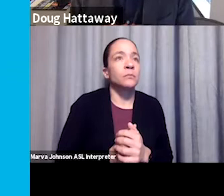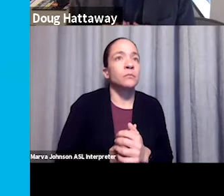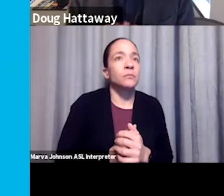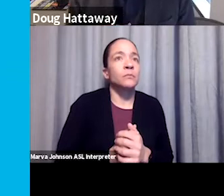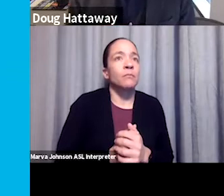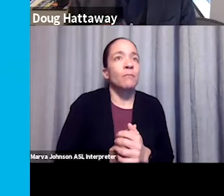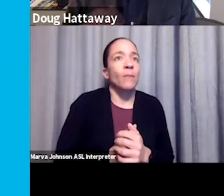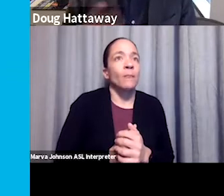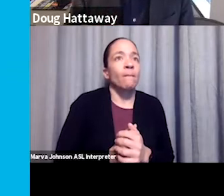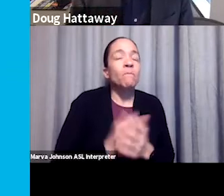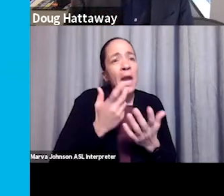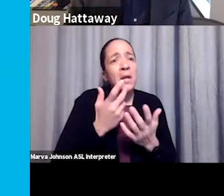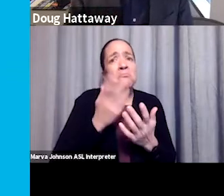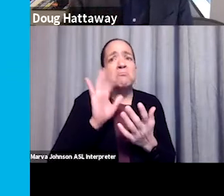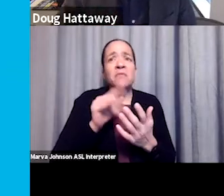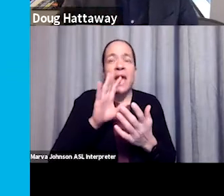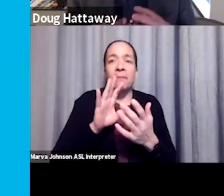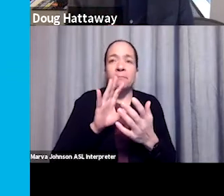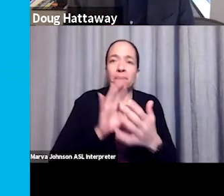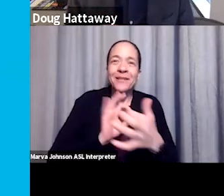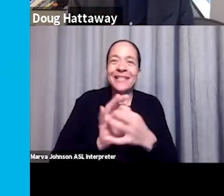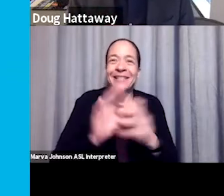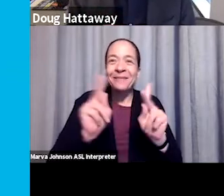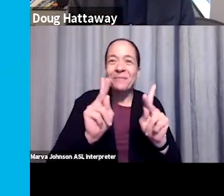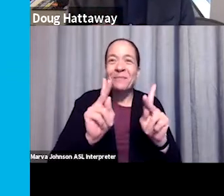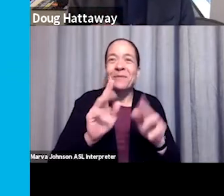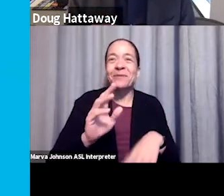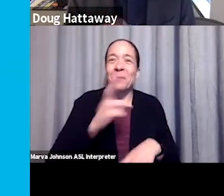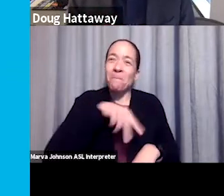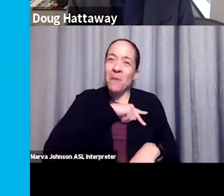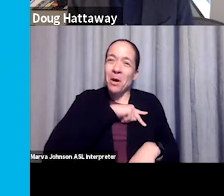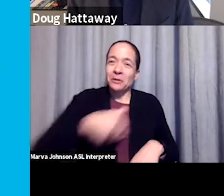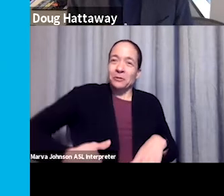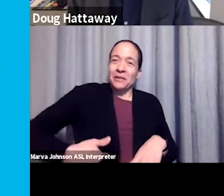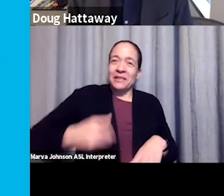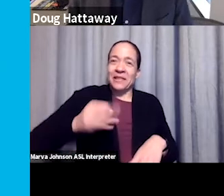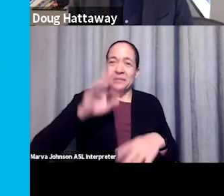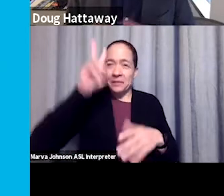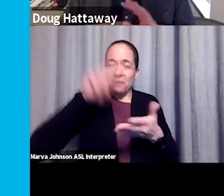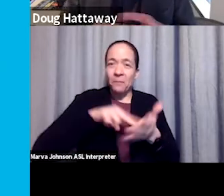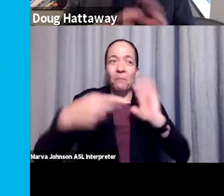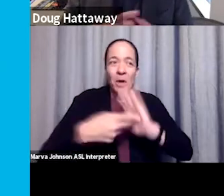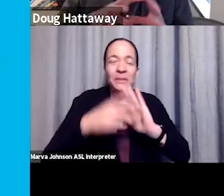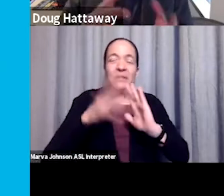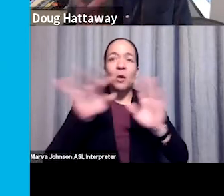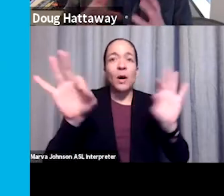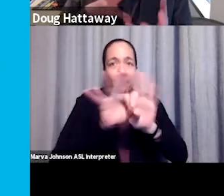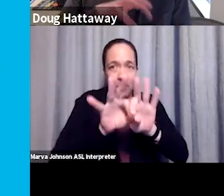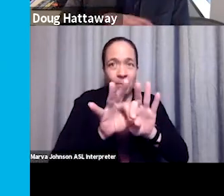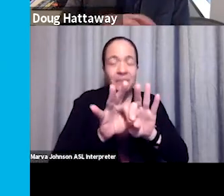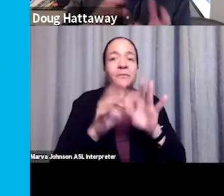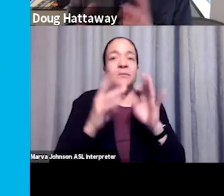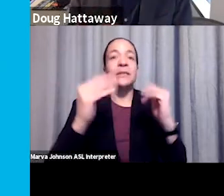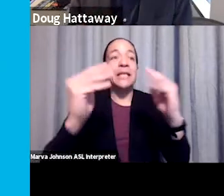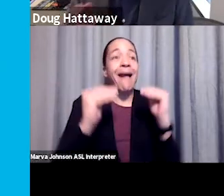personal sense of purpose and what drives them. So connecting with their authentic aspirations is really important. So go from there, we're going to talk about